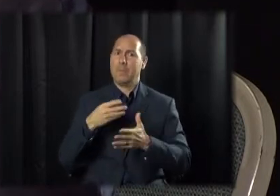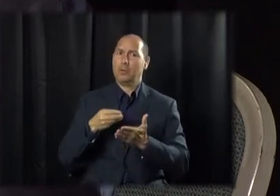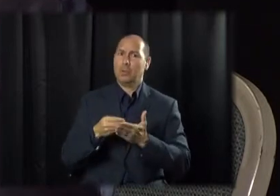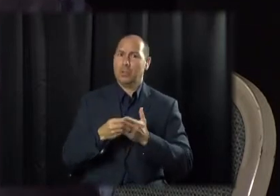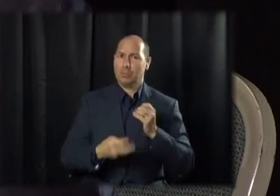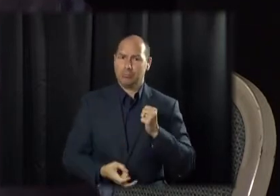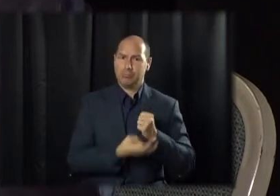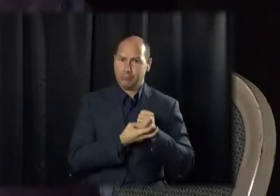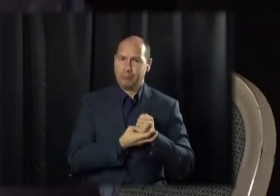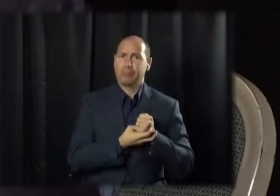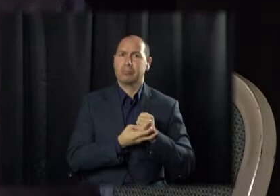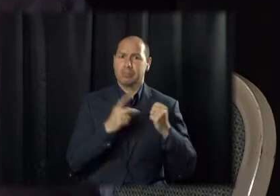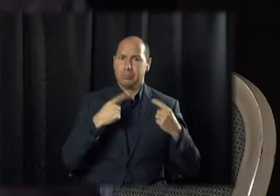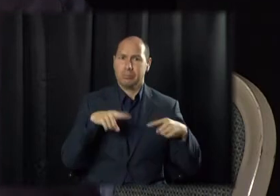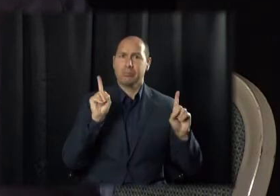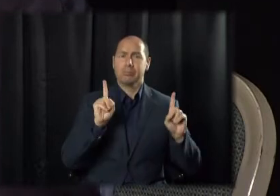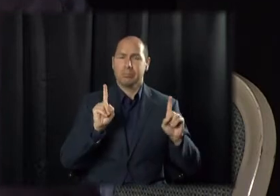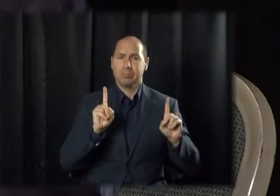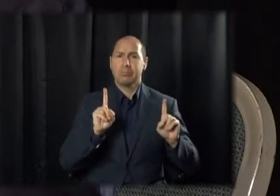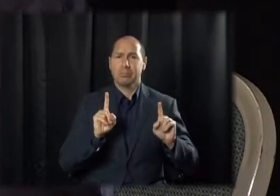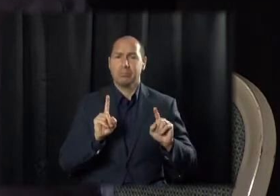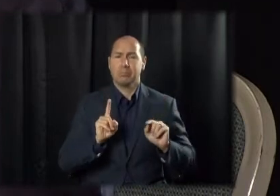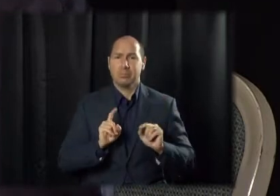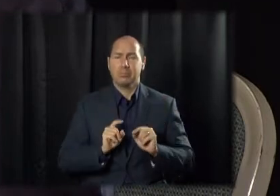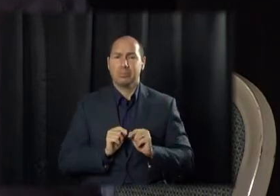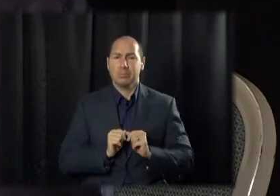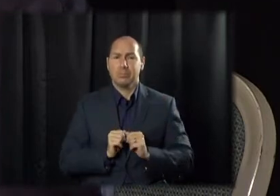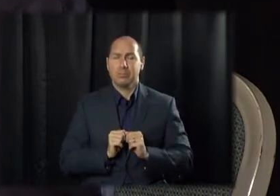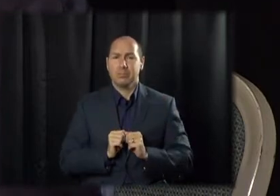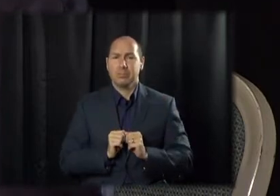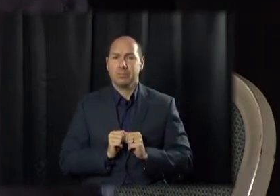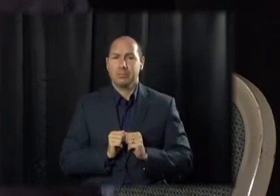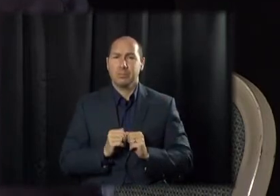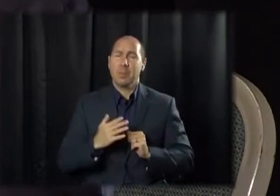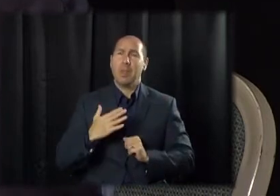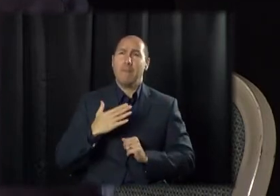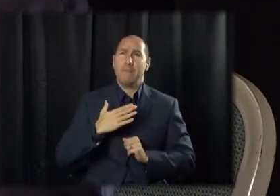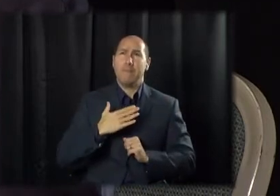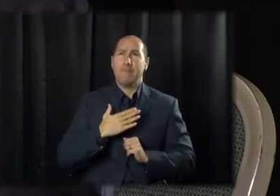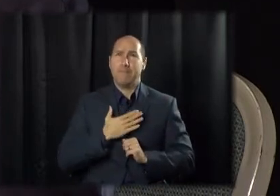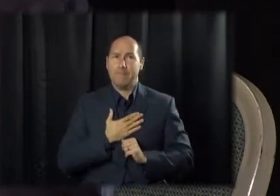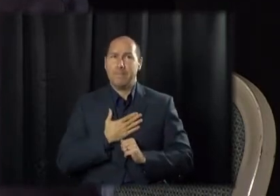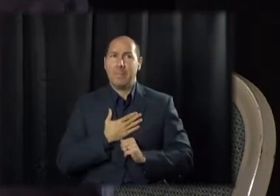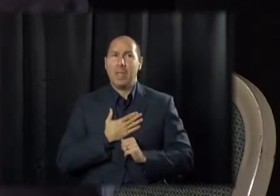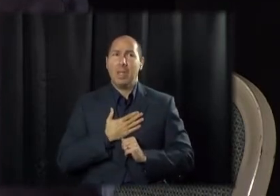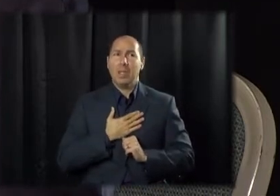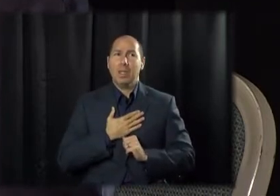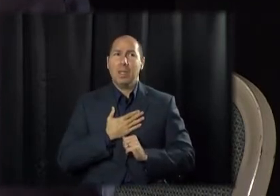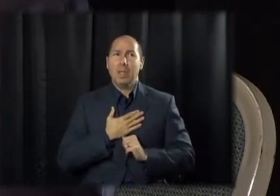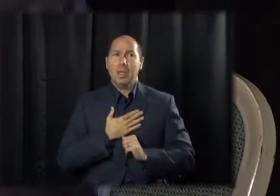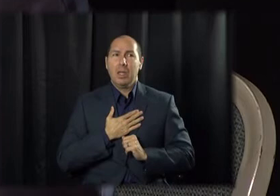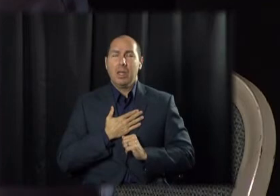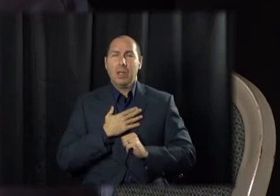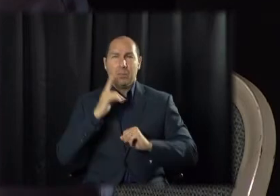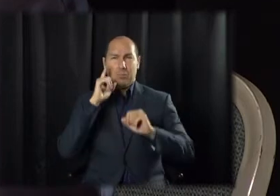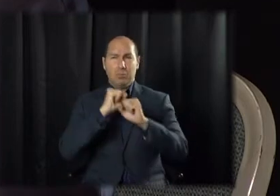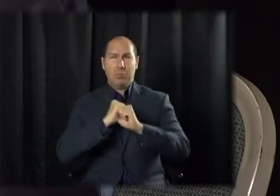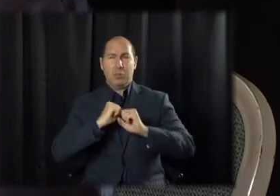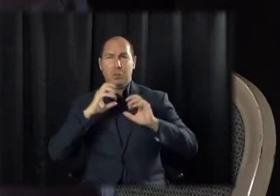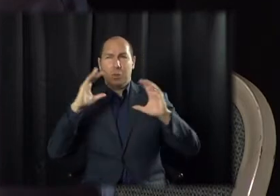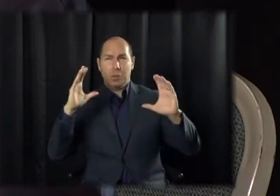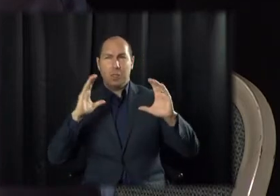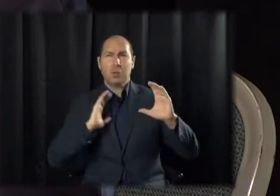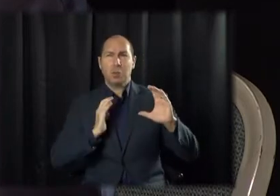that. So it is my vision and our public